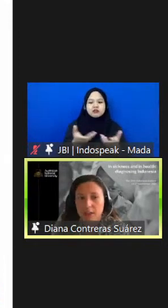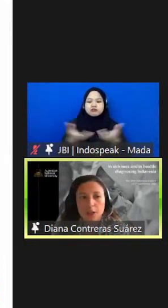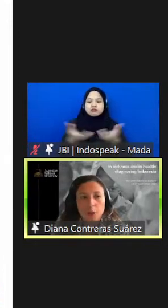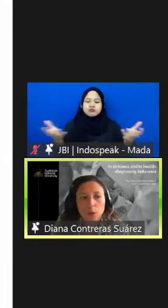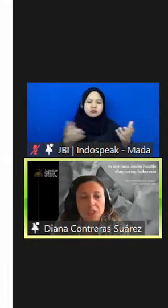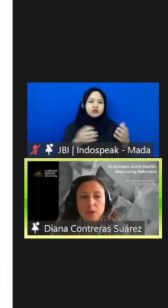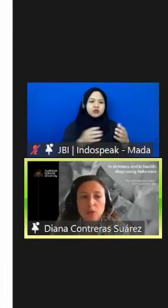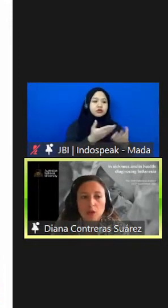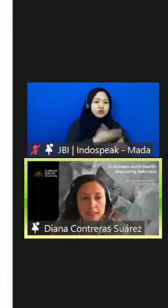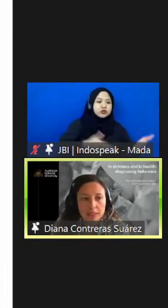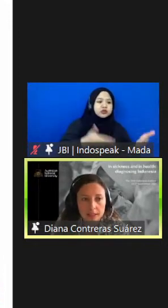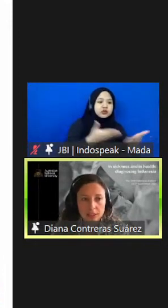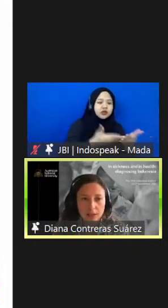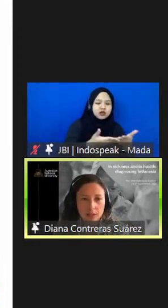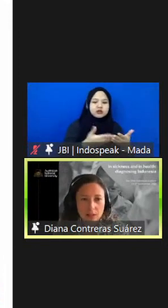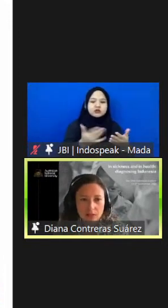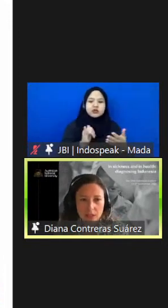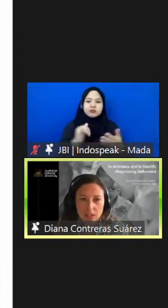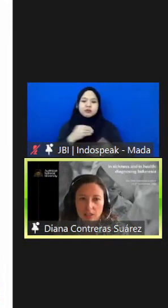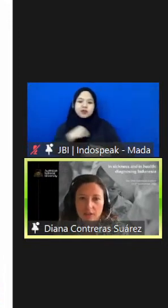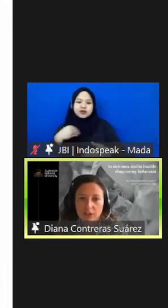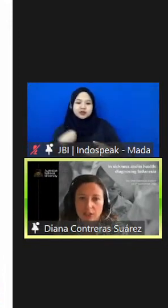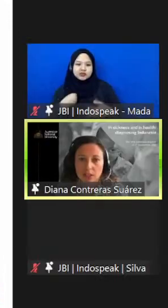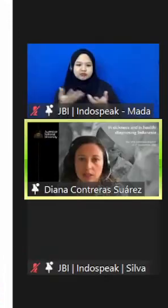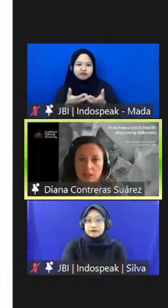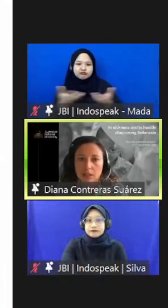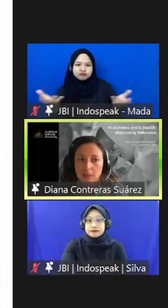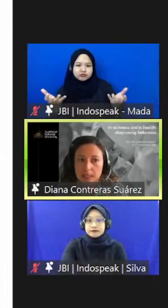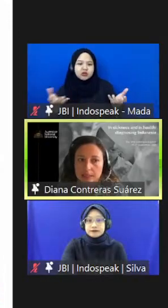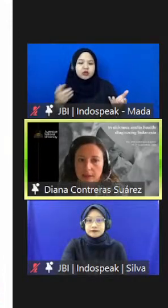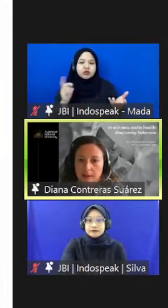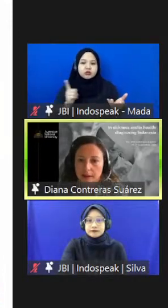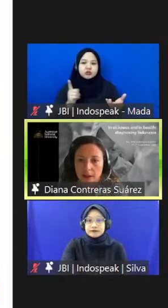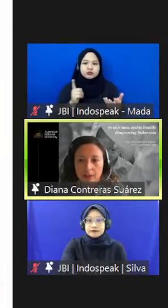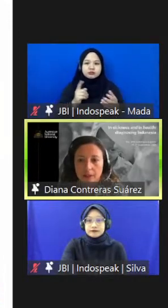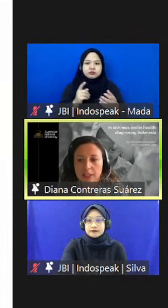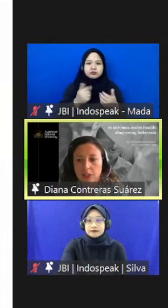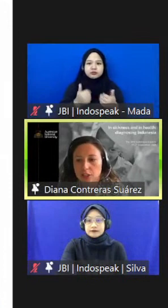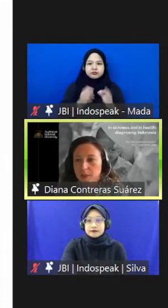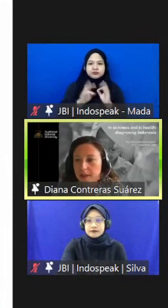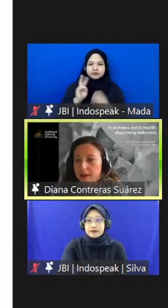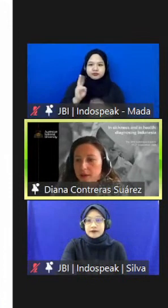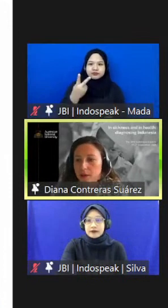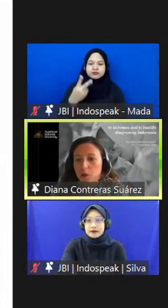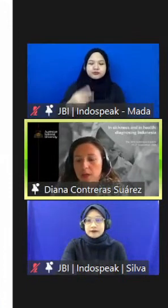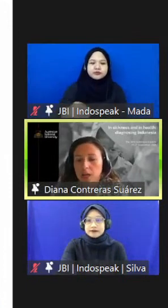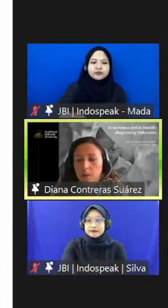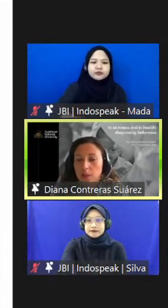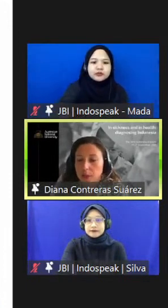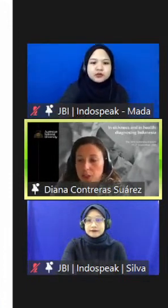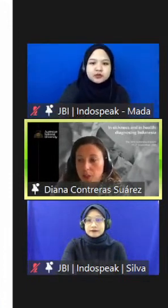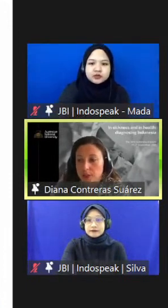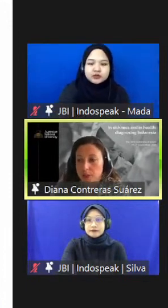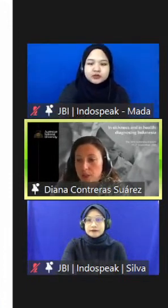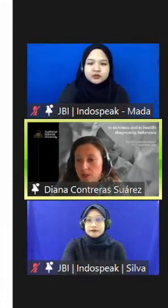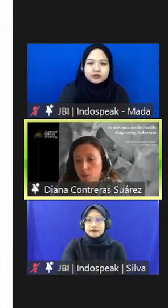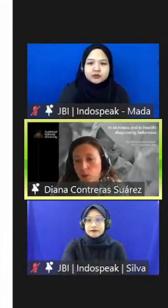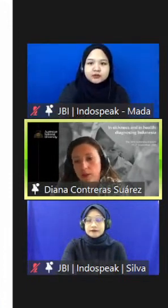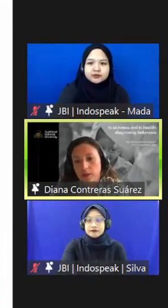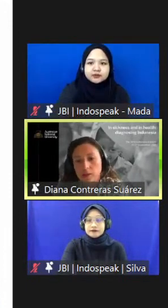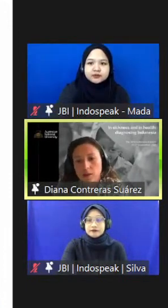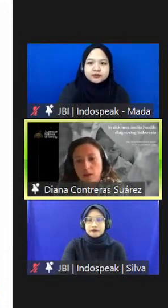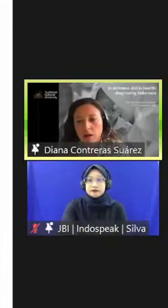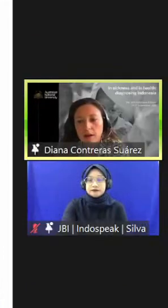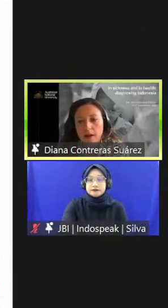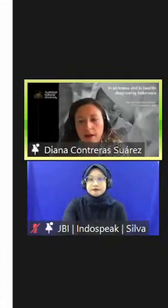framework, which was called the International Classification of Functioning, Disability and Health, introduced by the WHO in